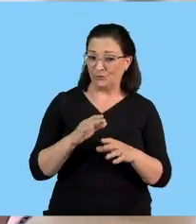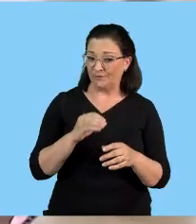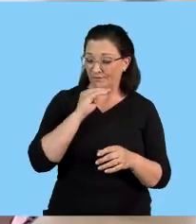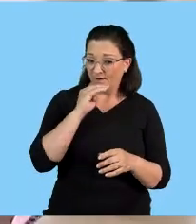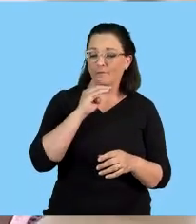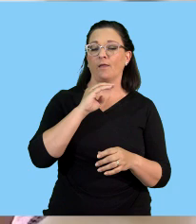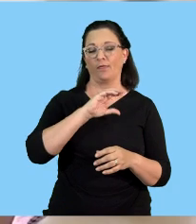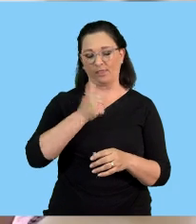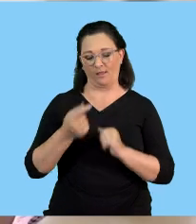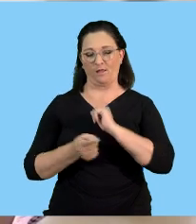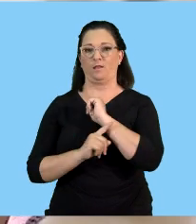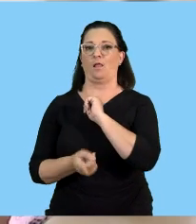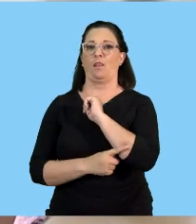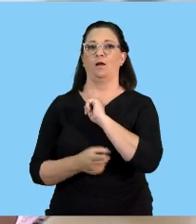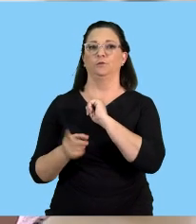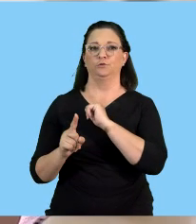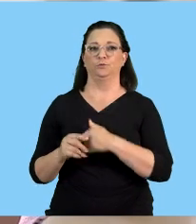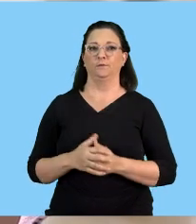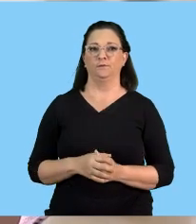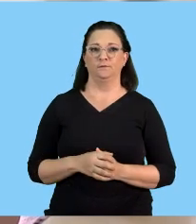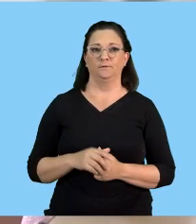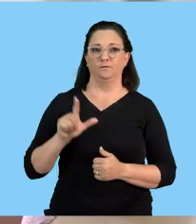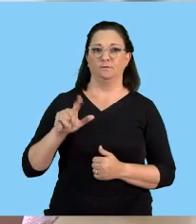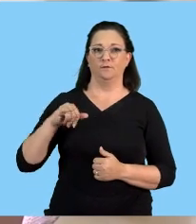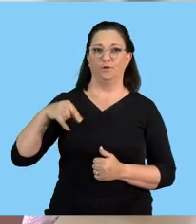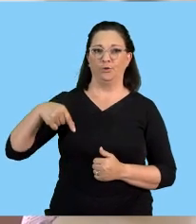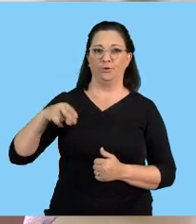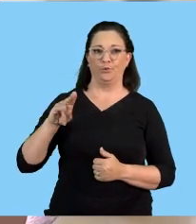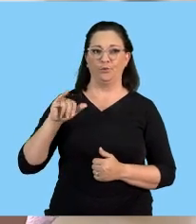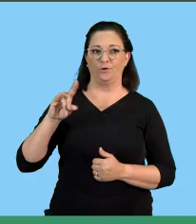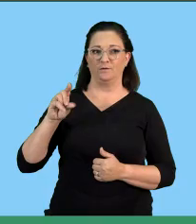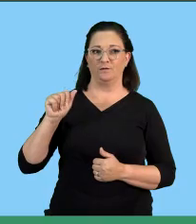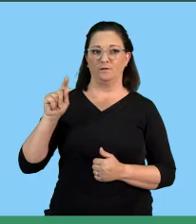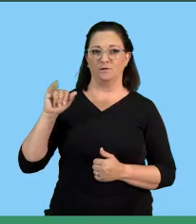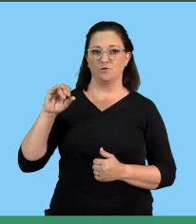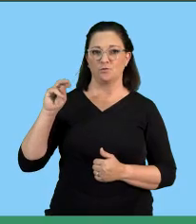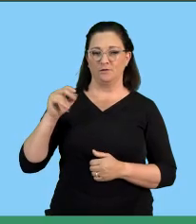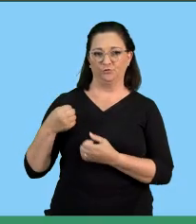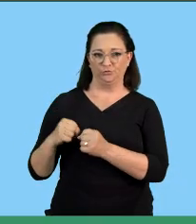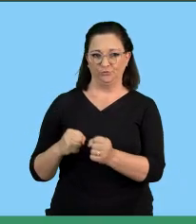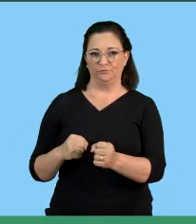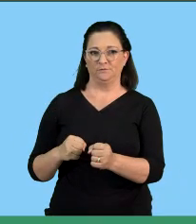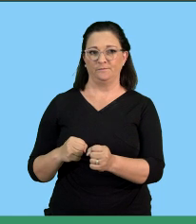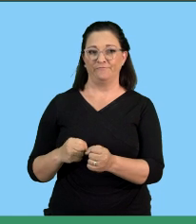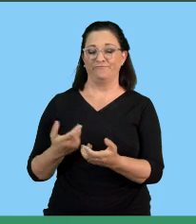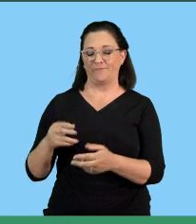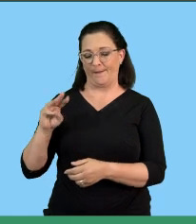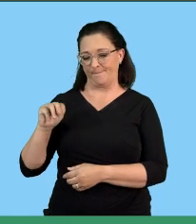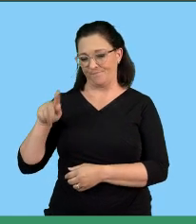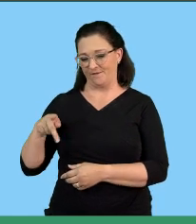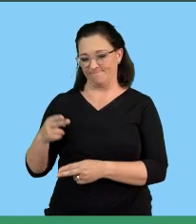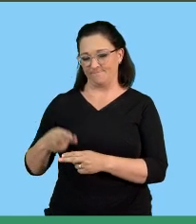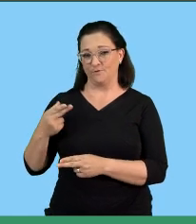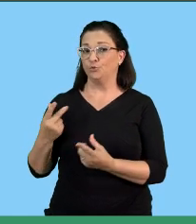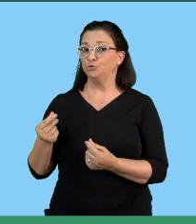up with, then we can go to the last one, which is what? It's liquidation, which is a strategy. So it says here, MP